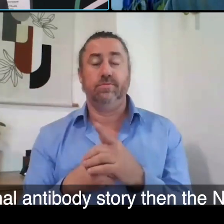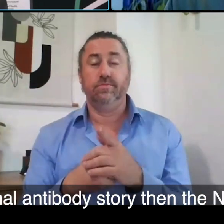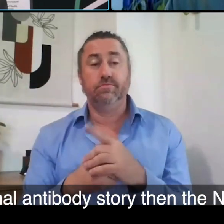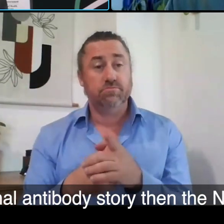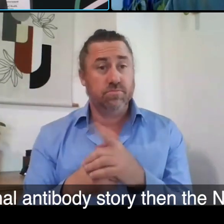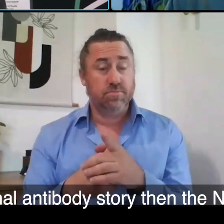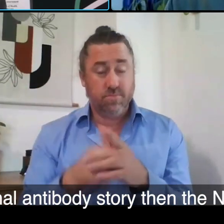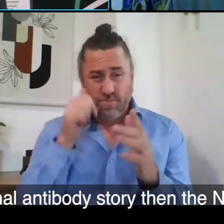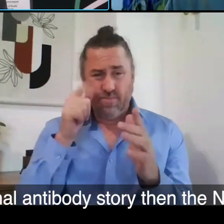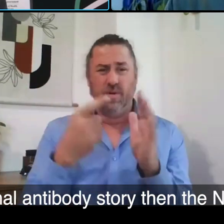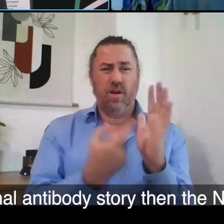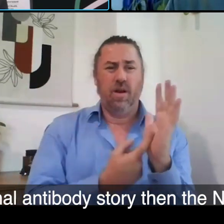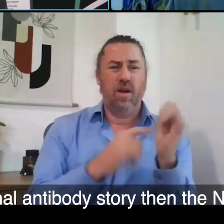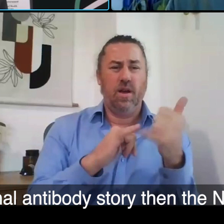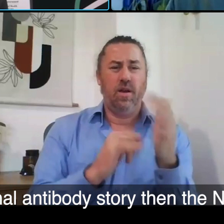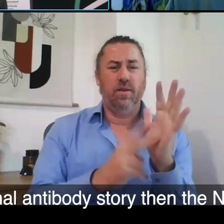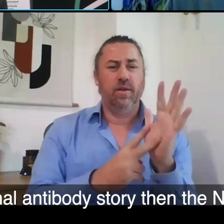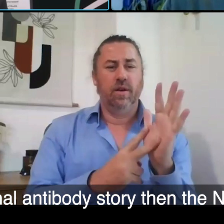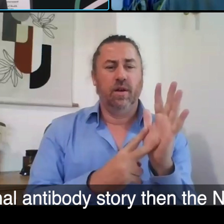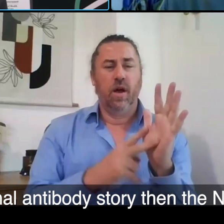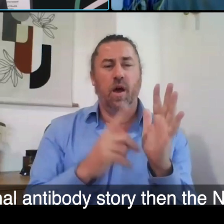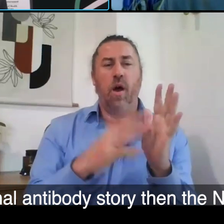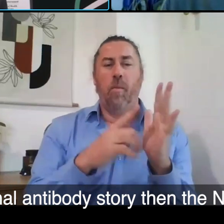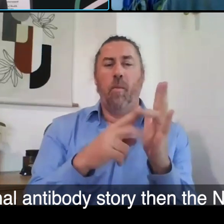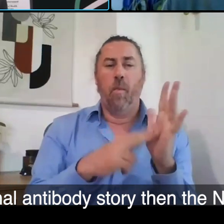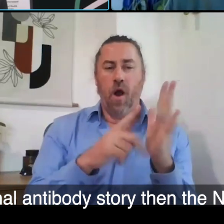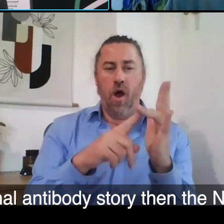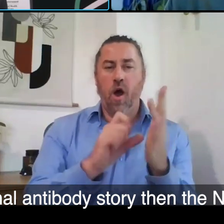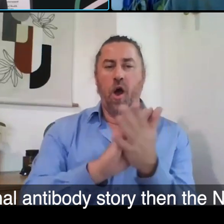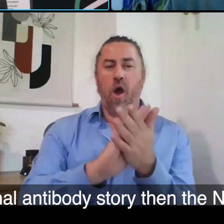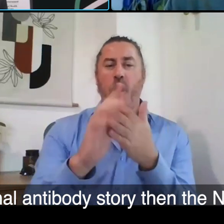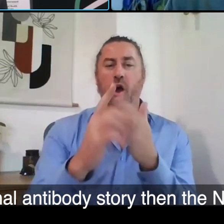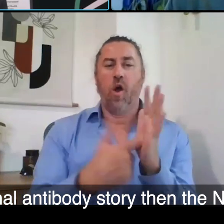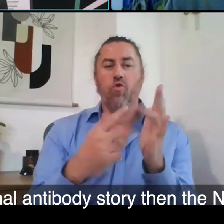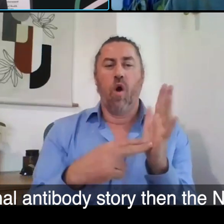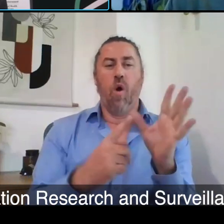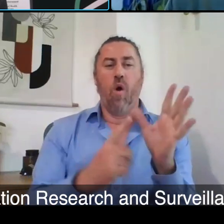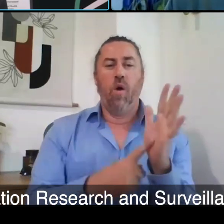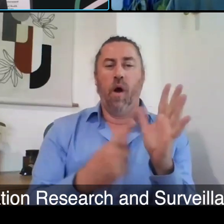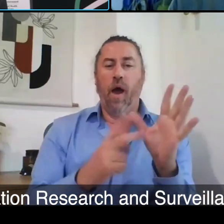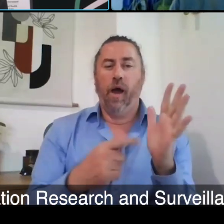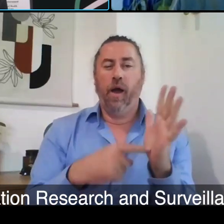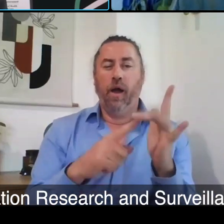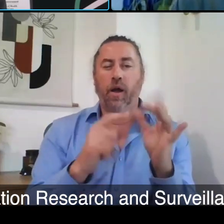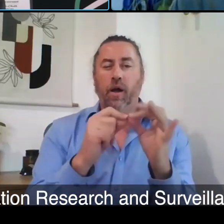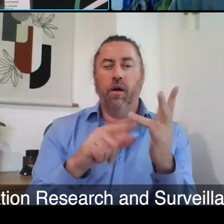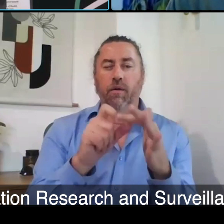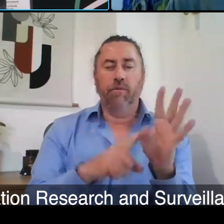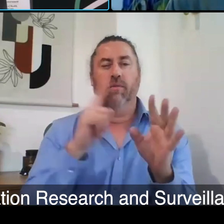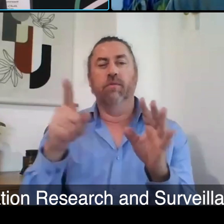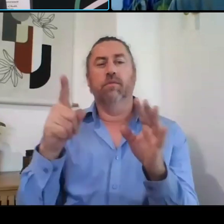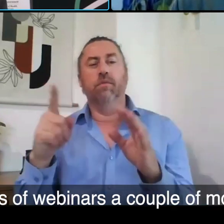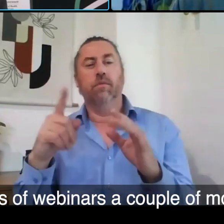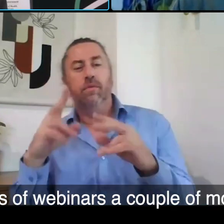in the RSV monoclonal antibody story, then the National Centre for Immunisation Research and